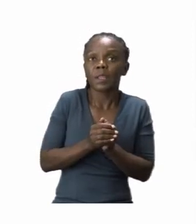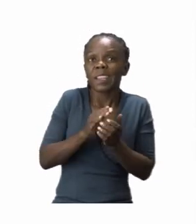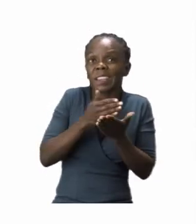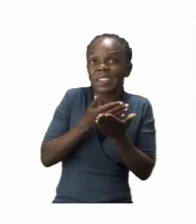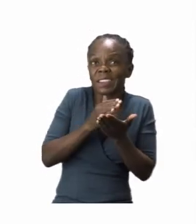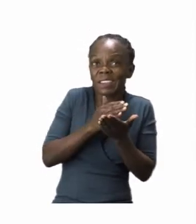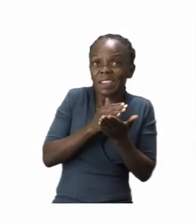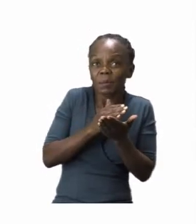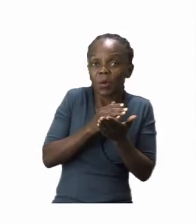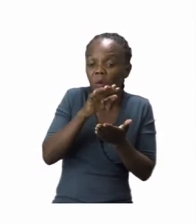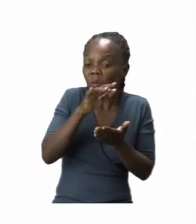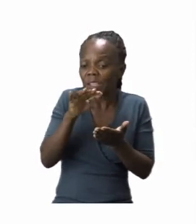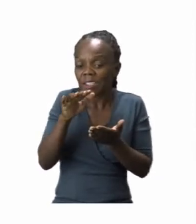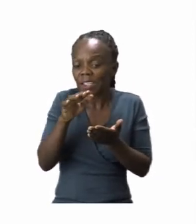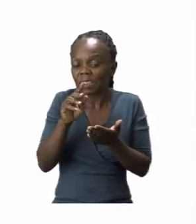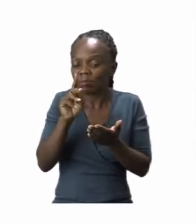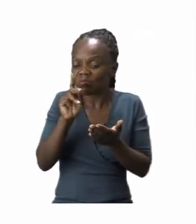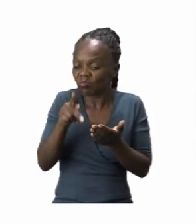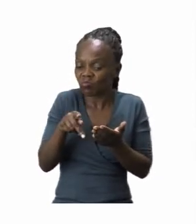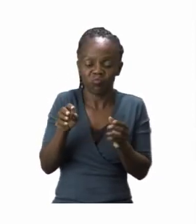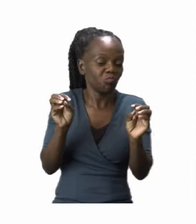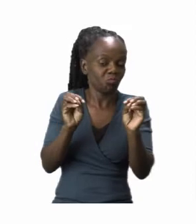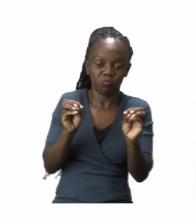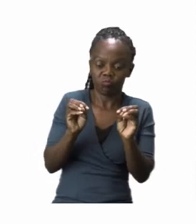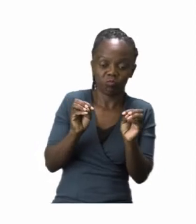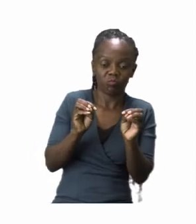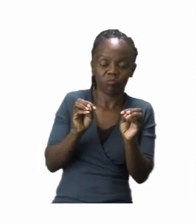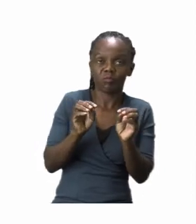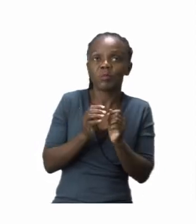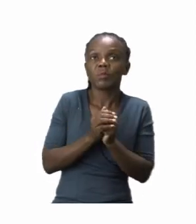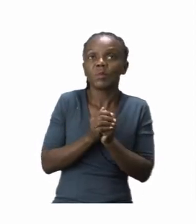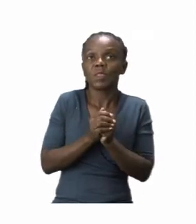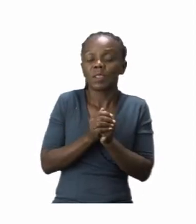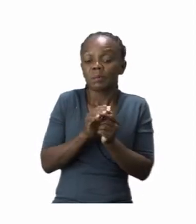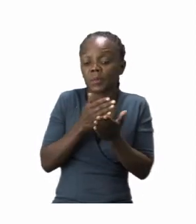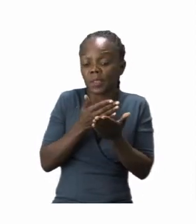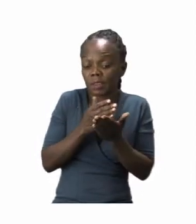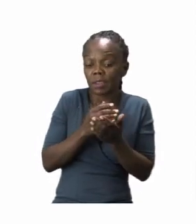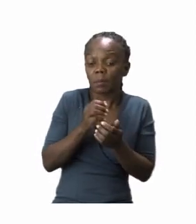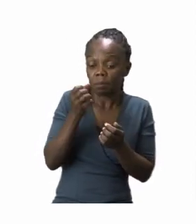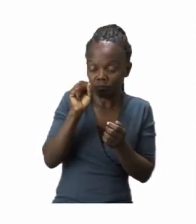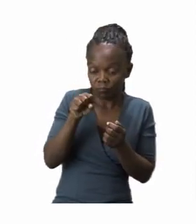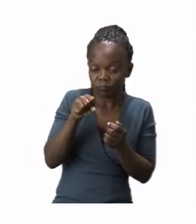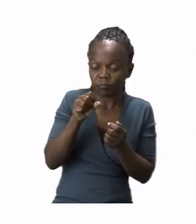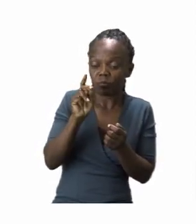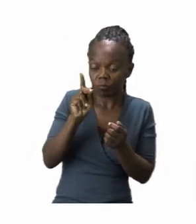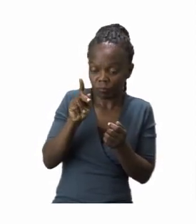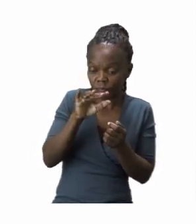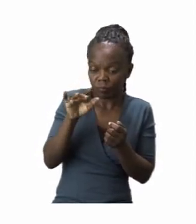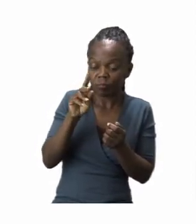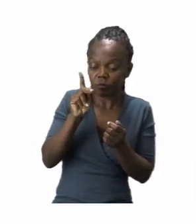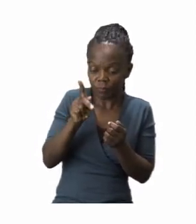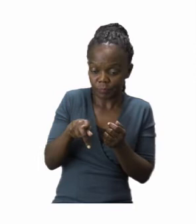look like P. So you need to know what P looks like. Then after that, you're going